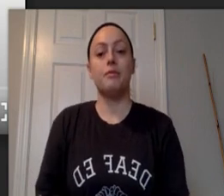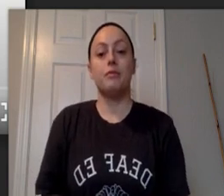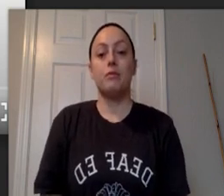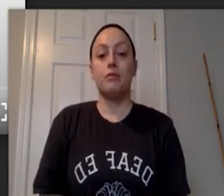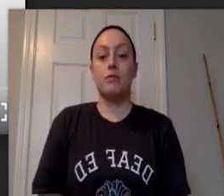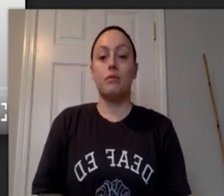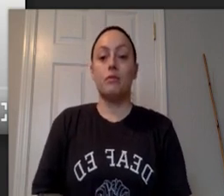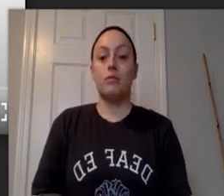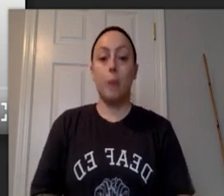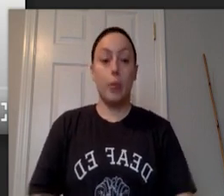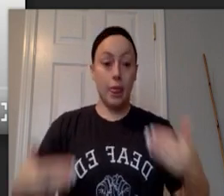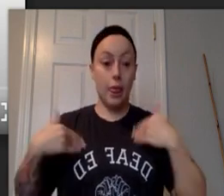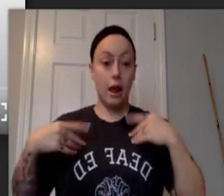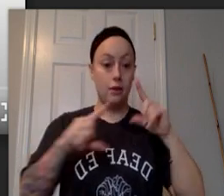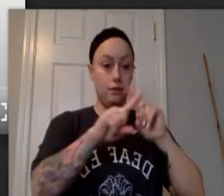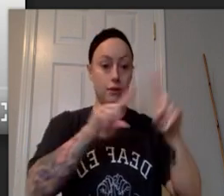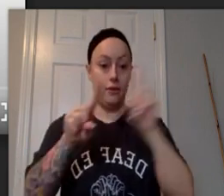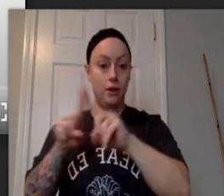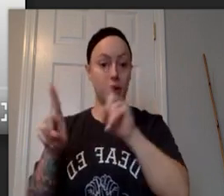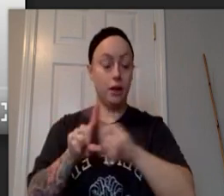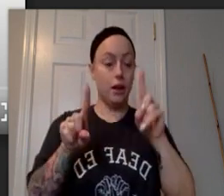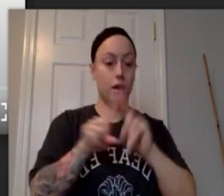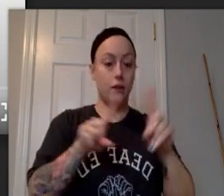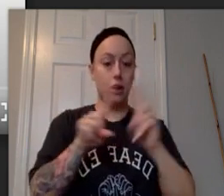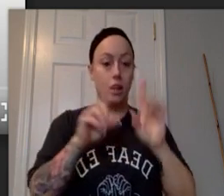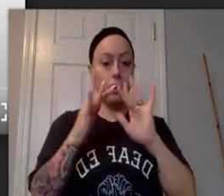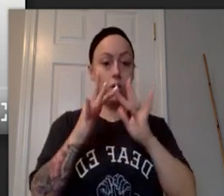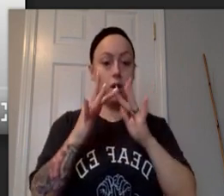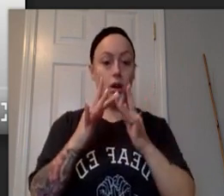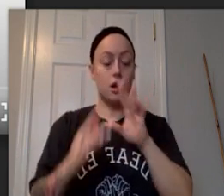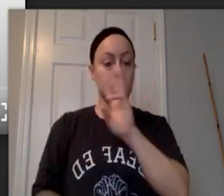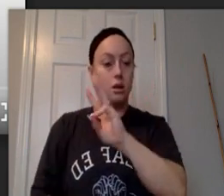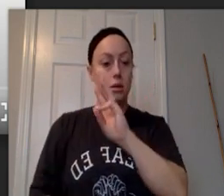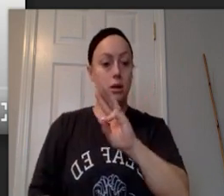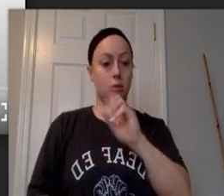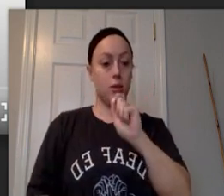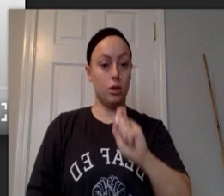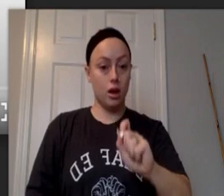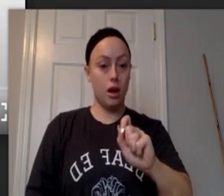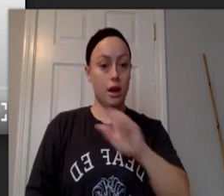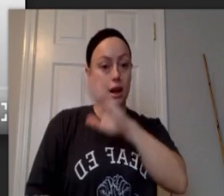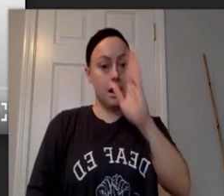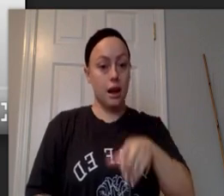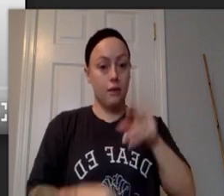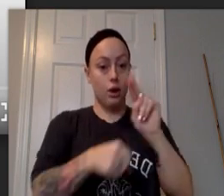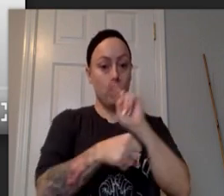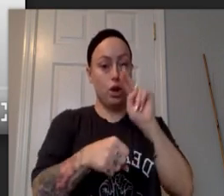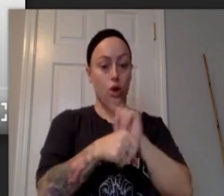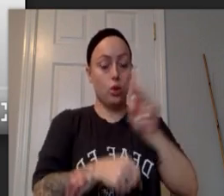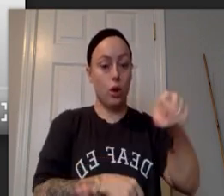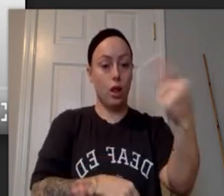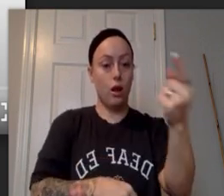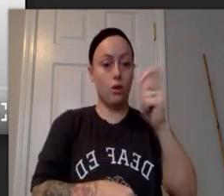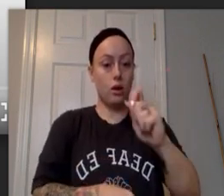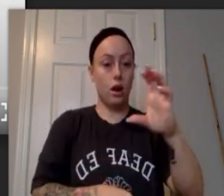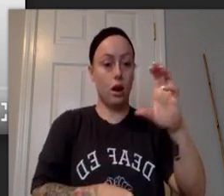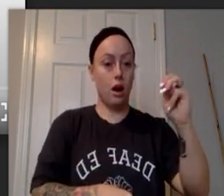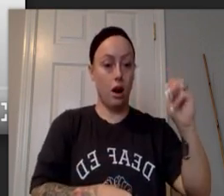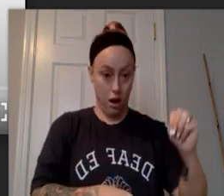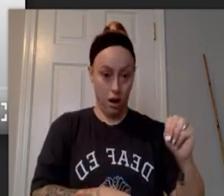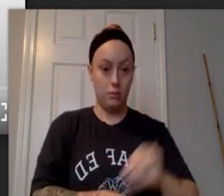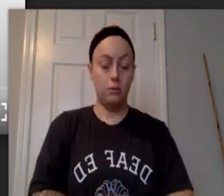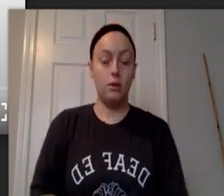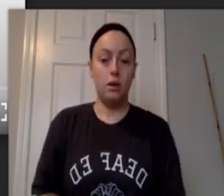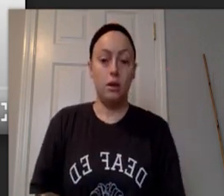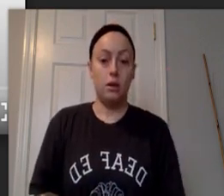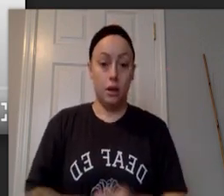highrockysharmreduction.com, and of course neverusealone.com is an amazing resource, because you just never know. But like I said, I think there's not as much